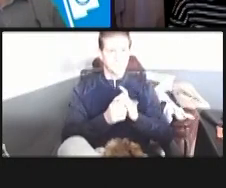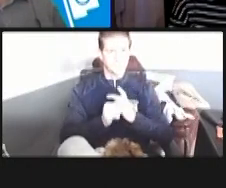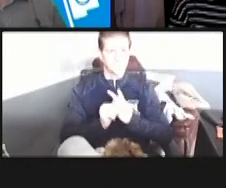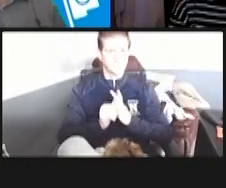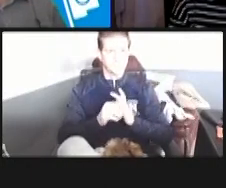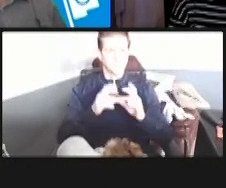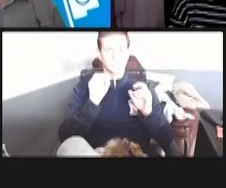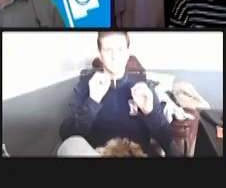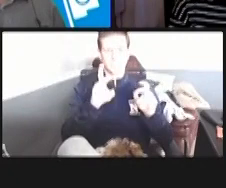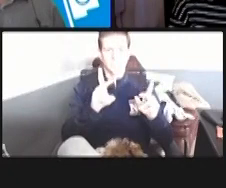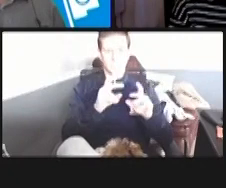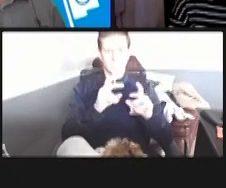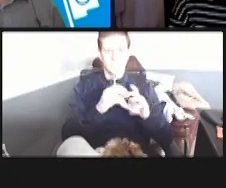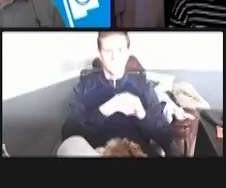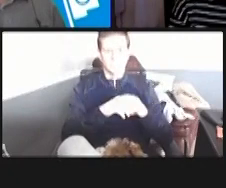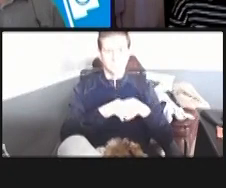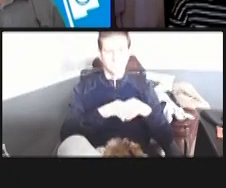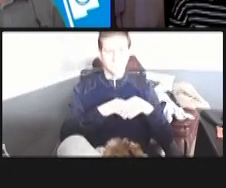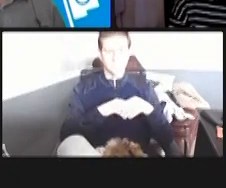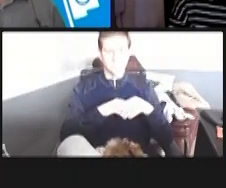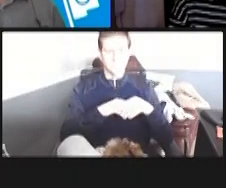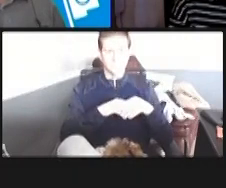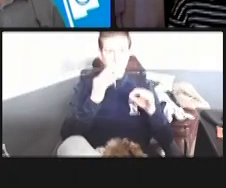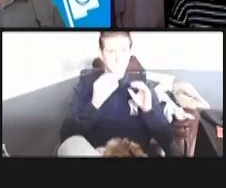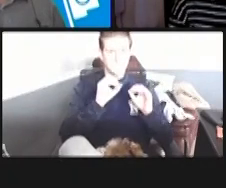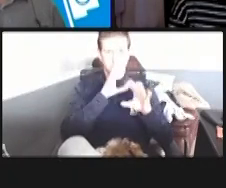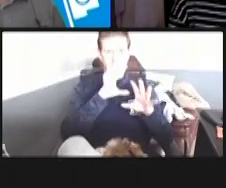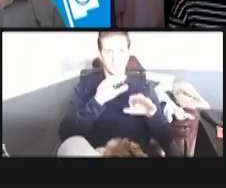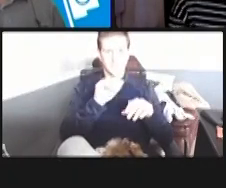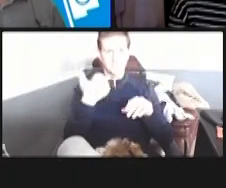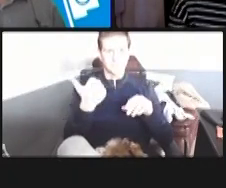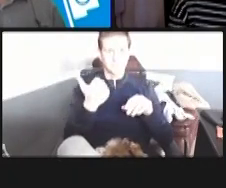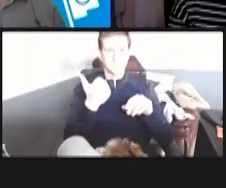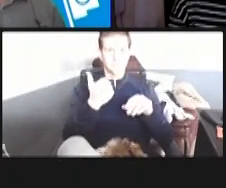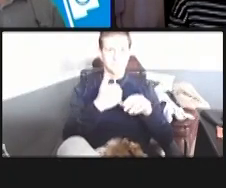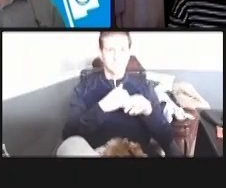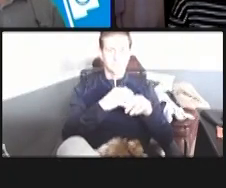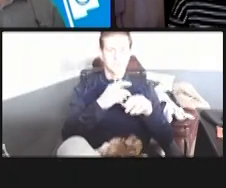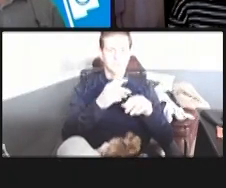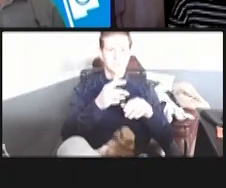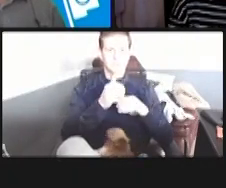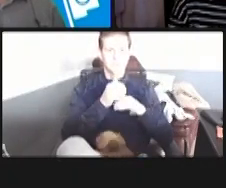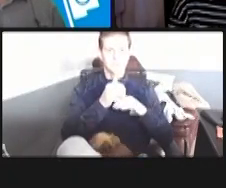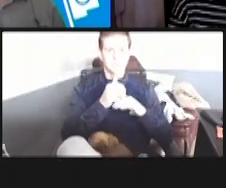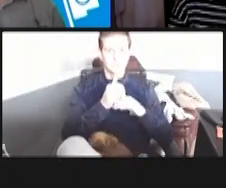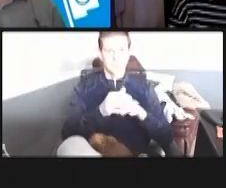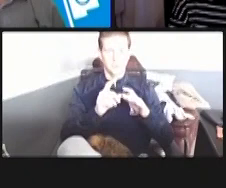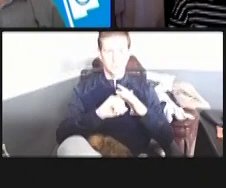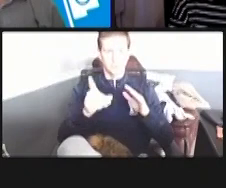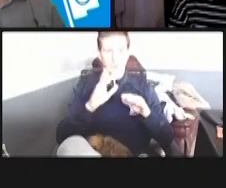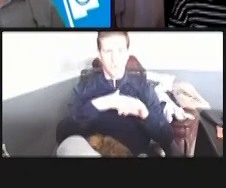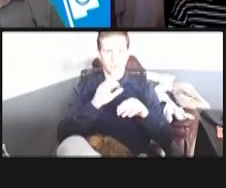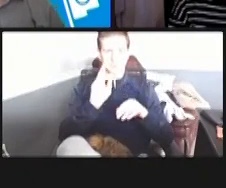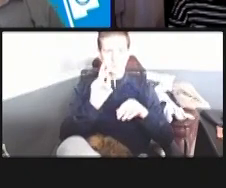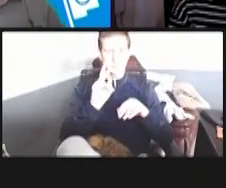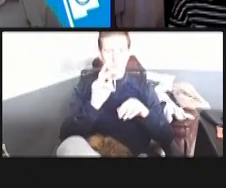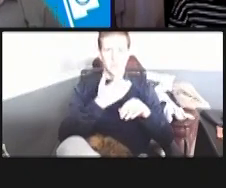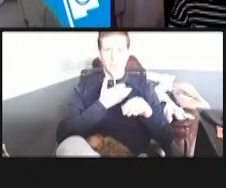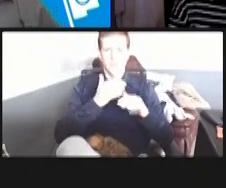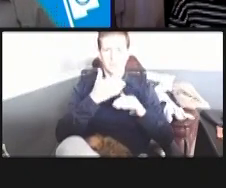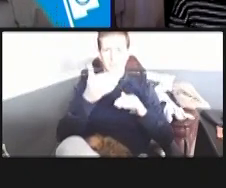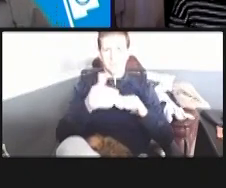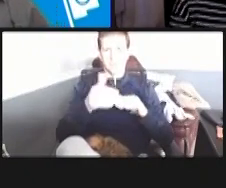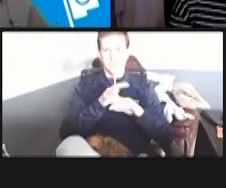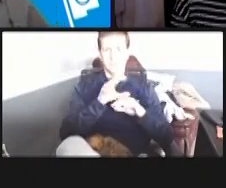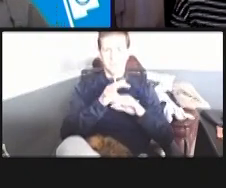All right. If there's nothing else, following the retreat on the 17th, our next advisory board